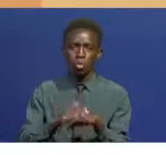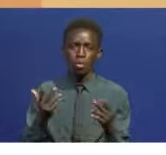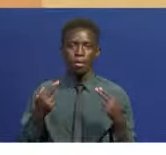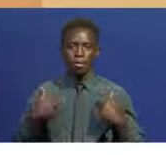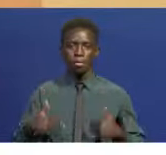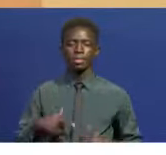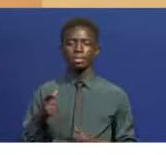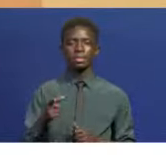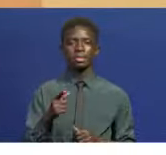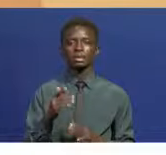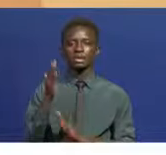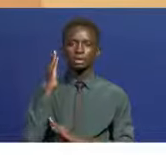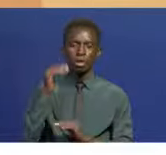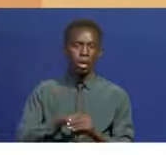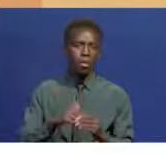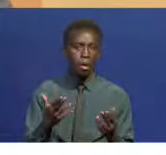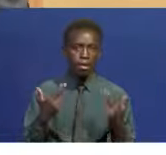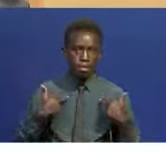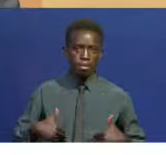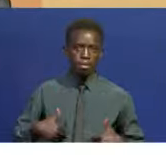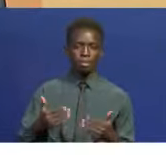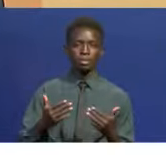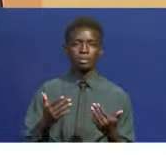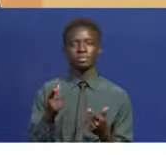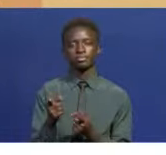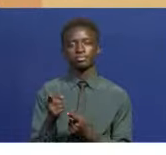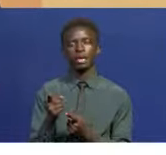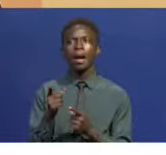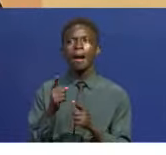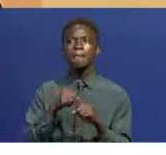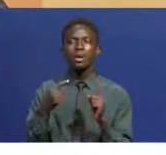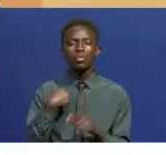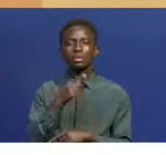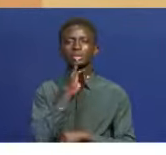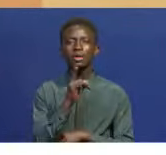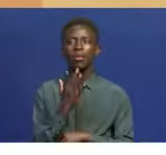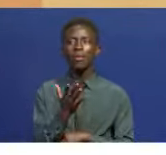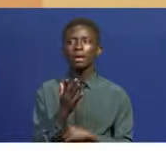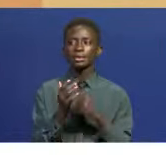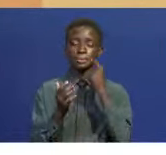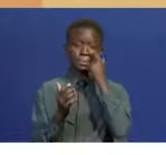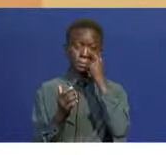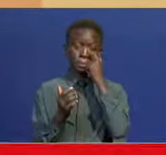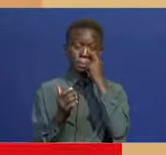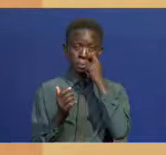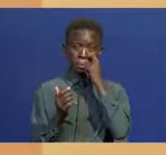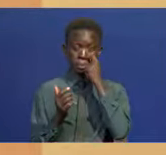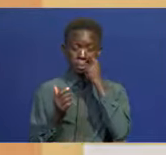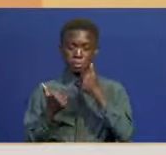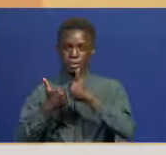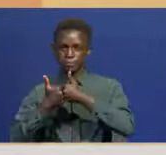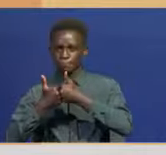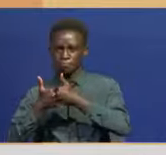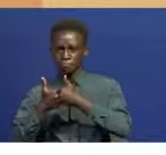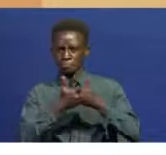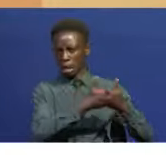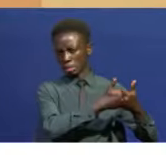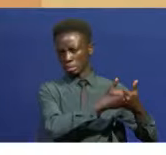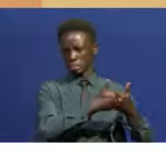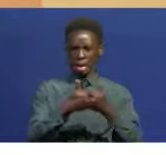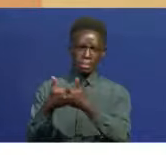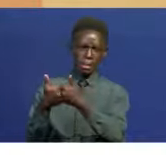Security, the healthcare environment. But now this is what we are saying, critically what we are saying. In the push of what we are seeing right now, you